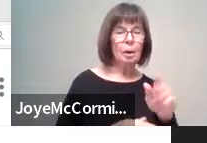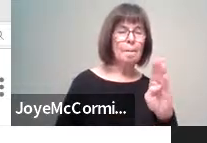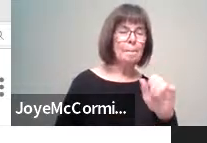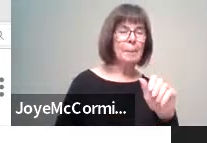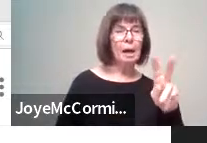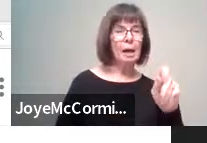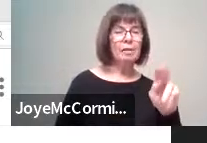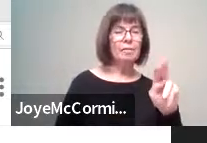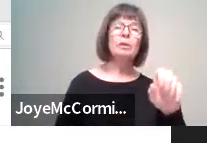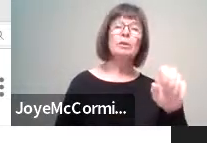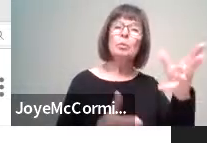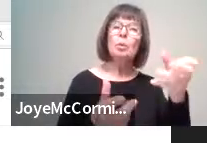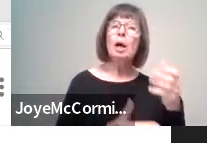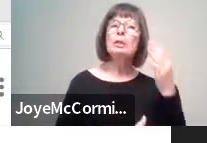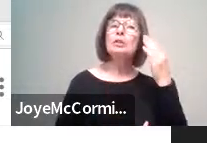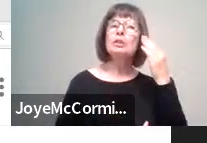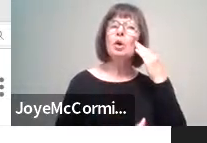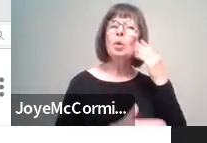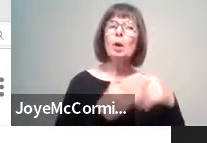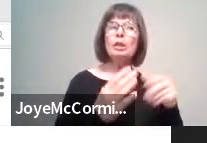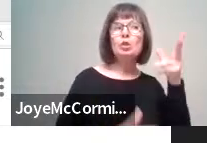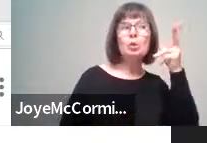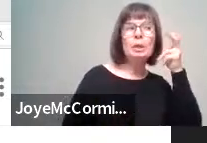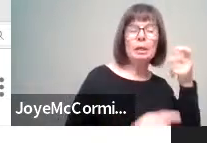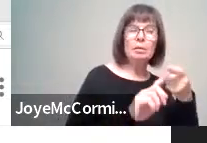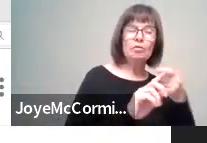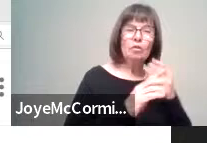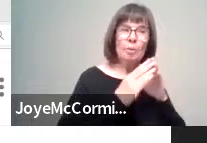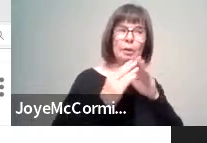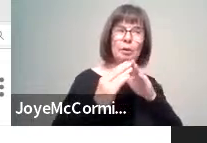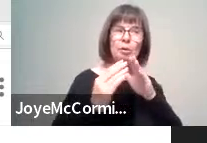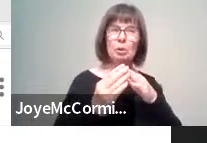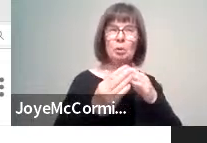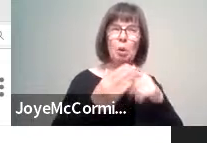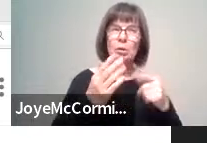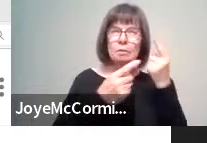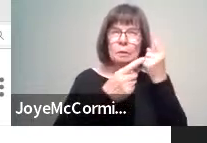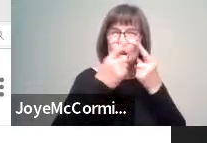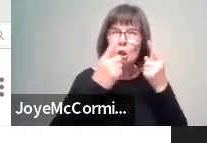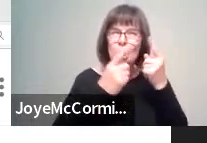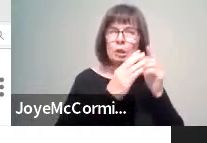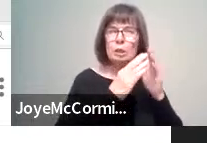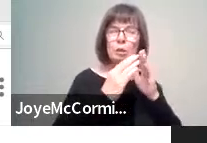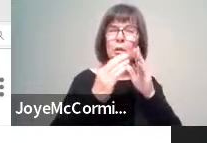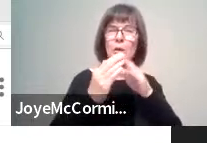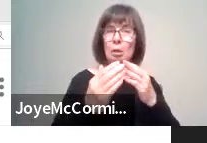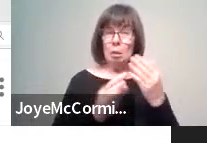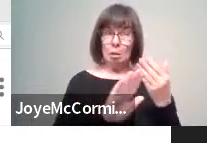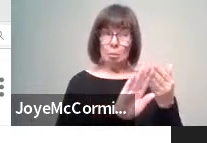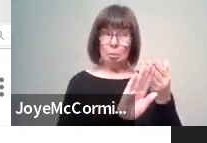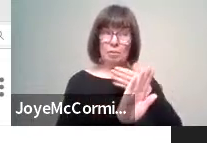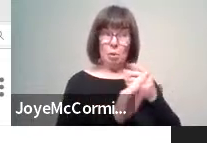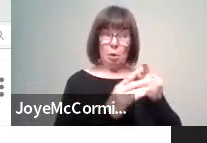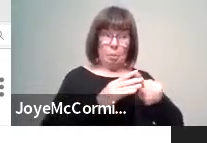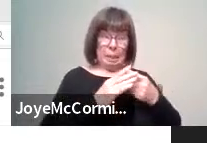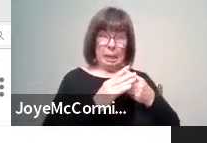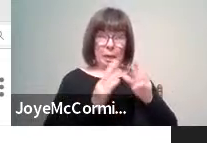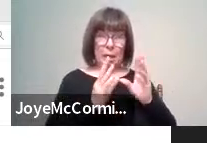what concerns are from the community. And we've heard a couple of those in the earlier today and at the beginning of the